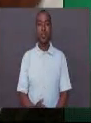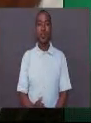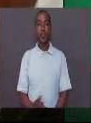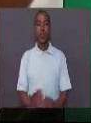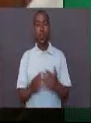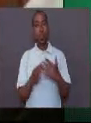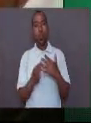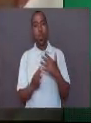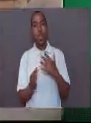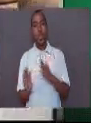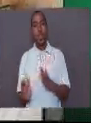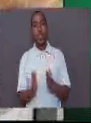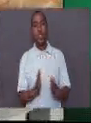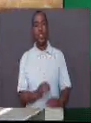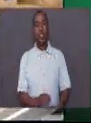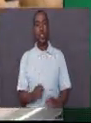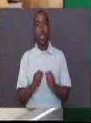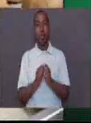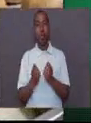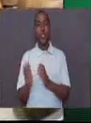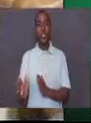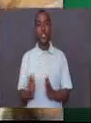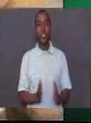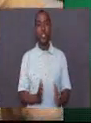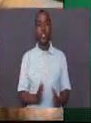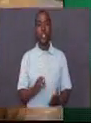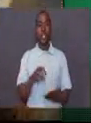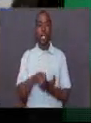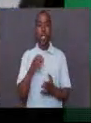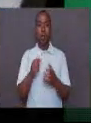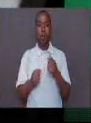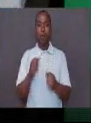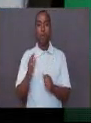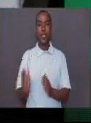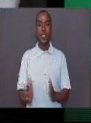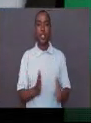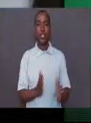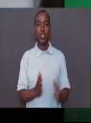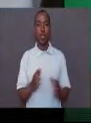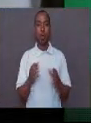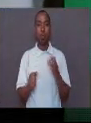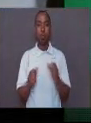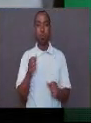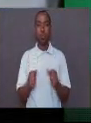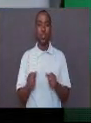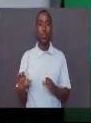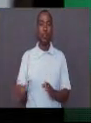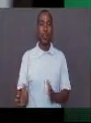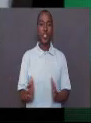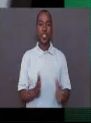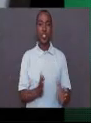making wines, bread, cheese, and yogurt are